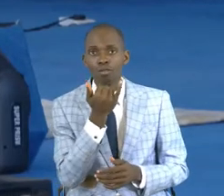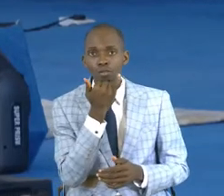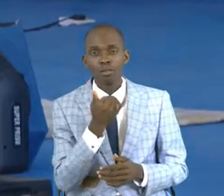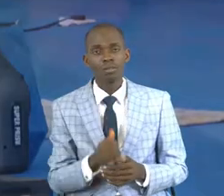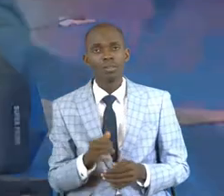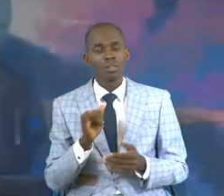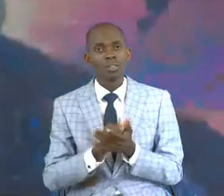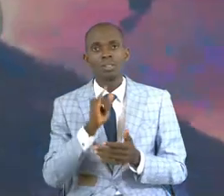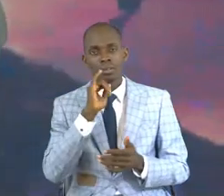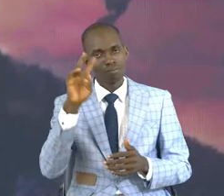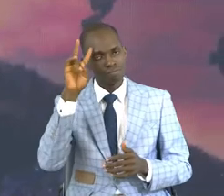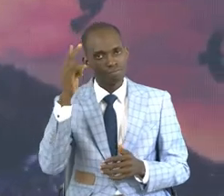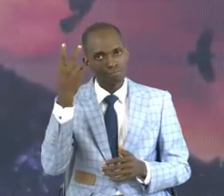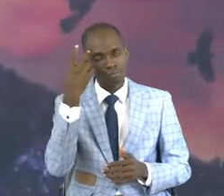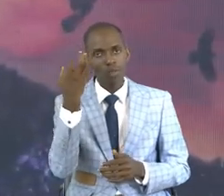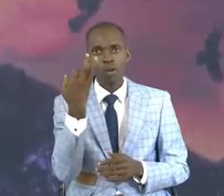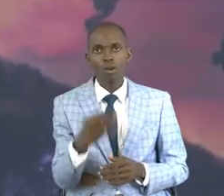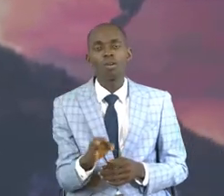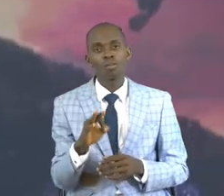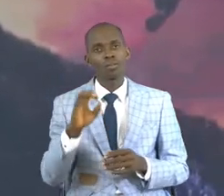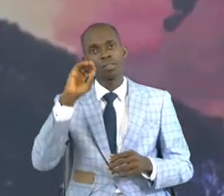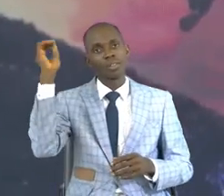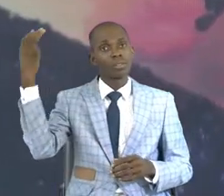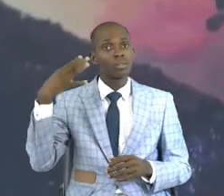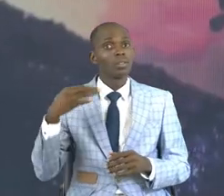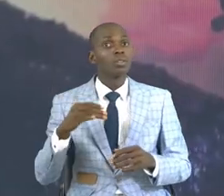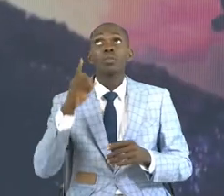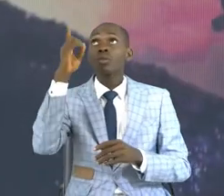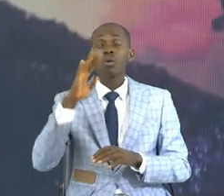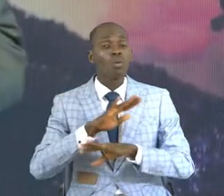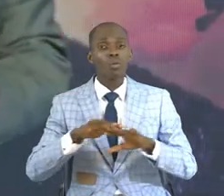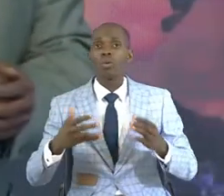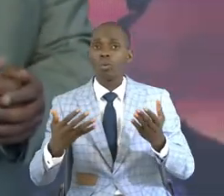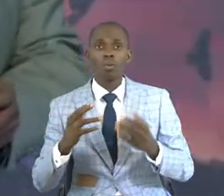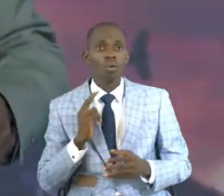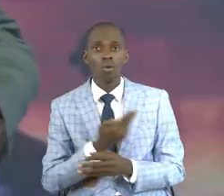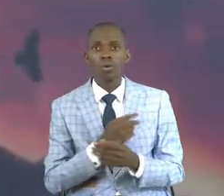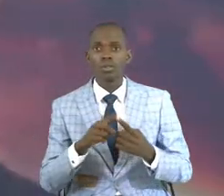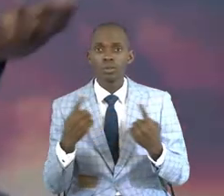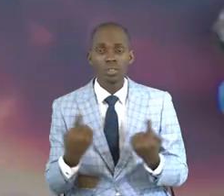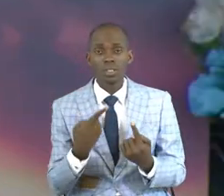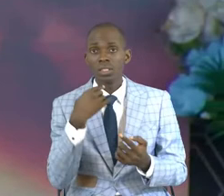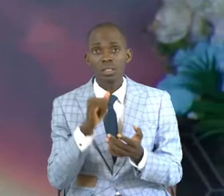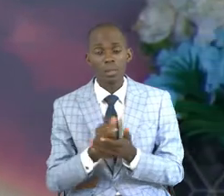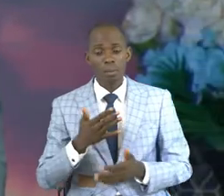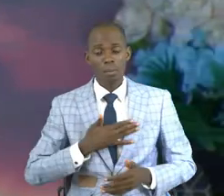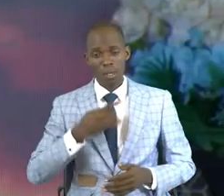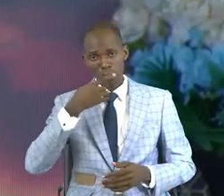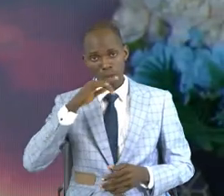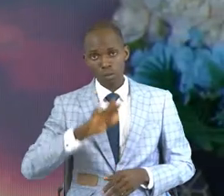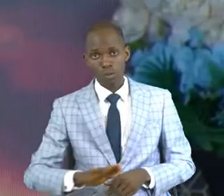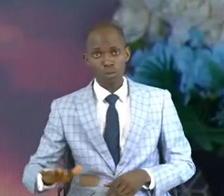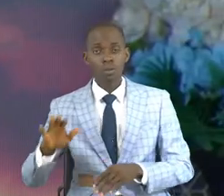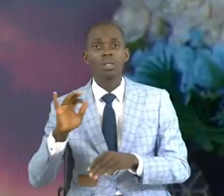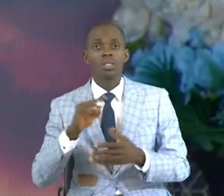of grace. You see, he doesn't want us to sin. He says, my little children, these things write I unto